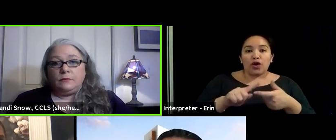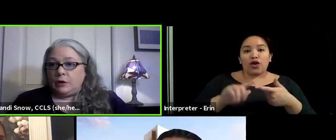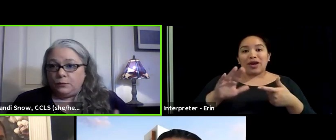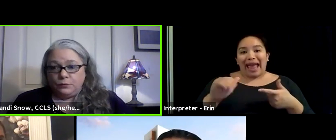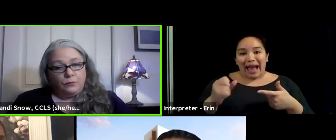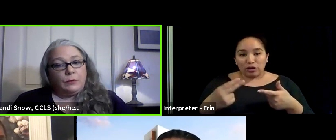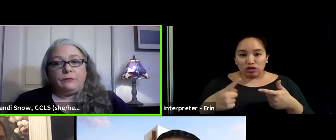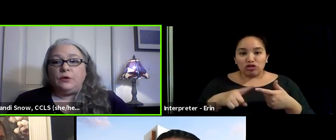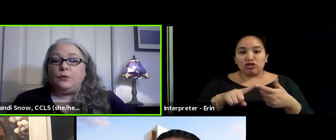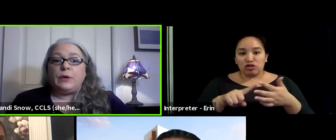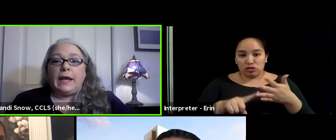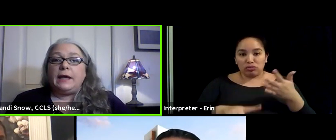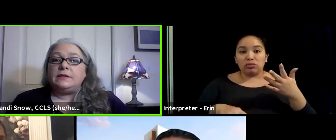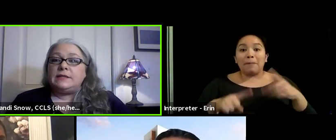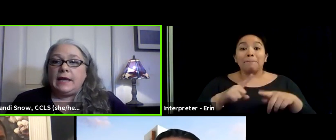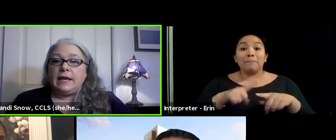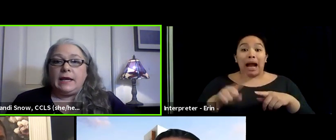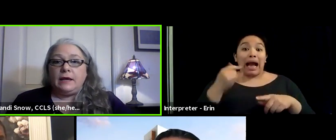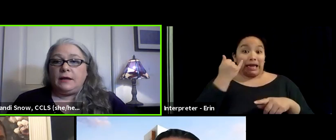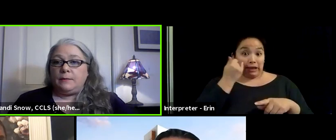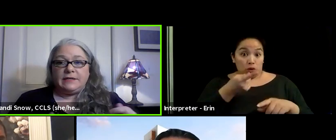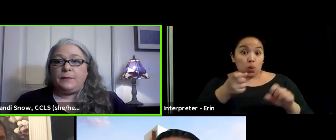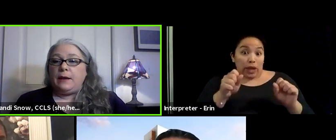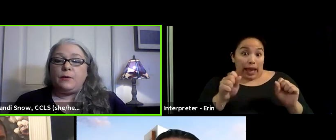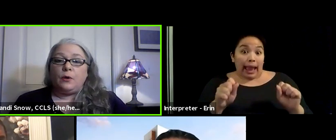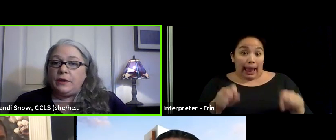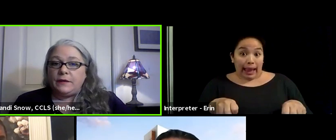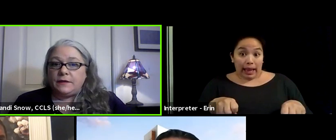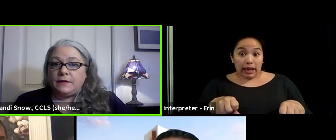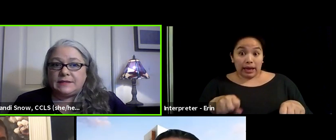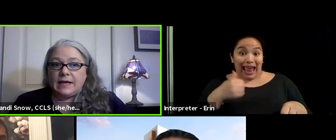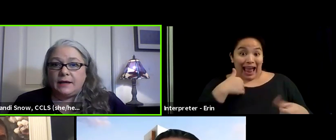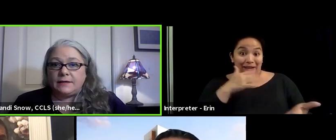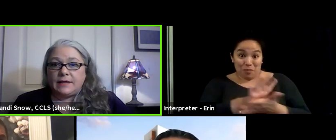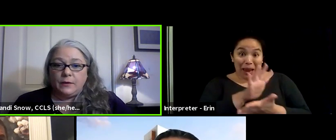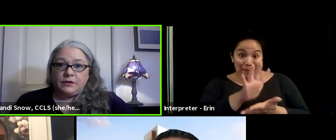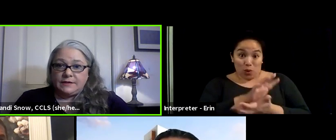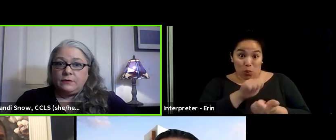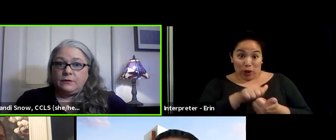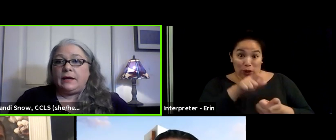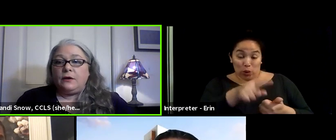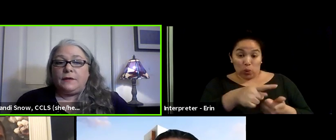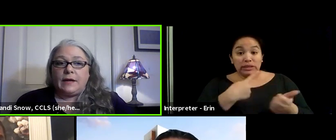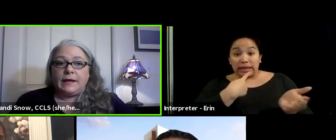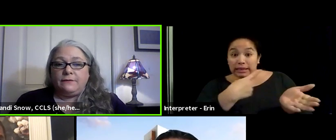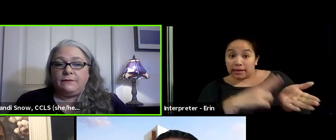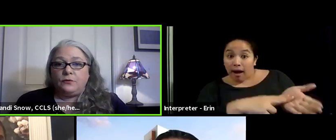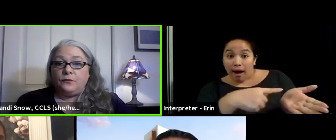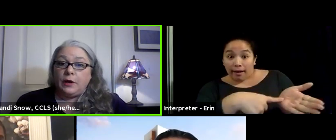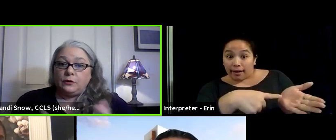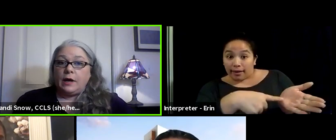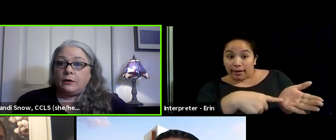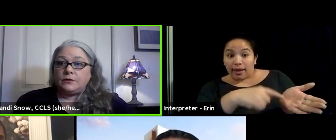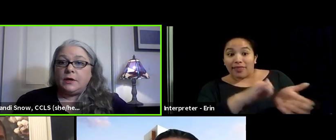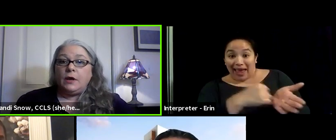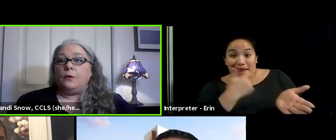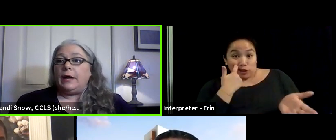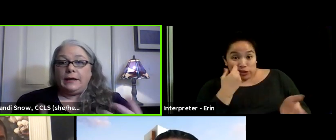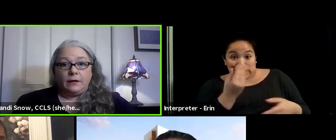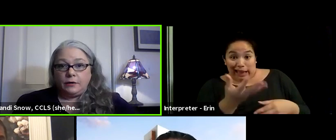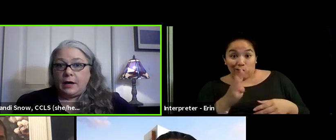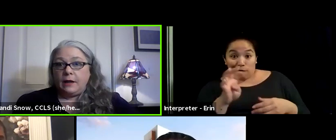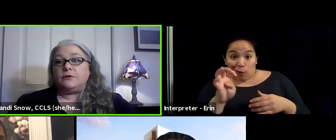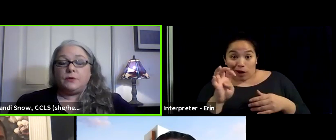but if you can, take in a piece of paper with it that says, I want you to sign right here that I gave you $400